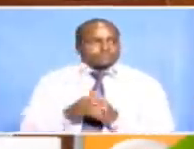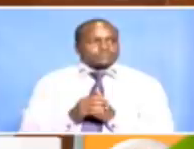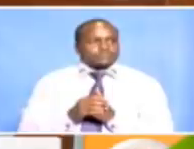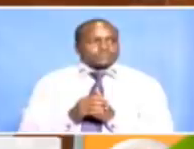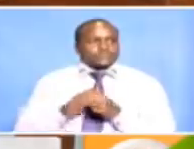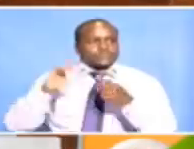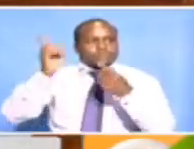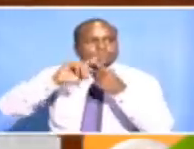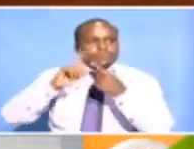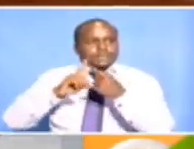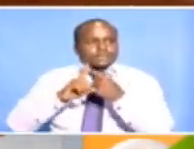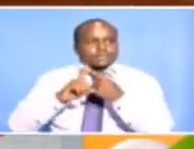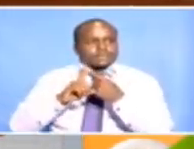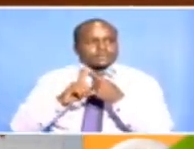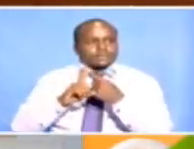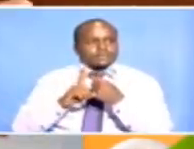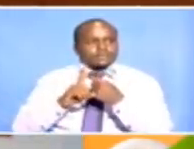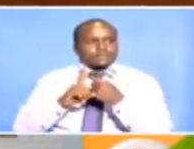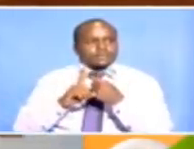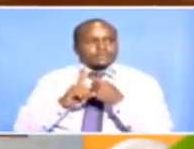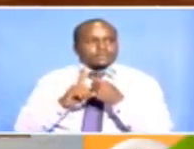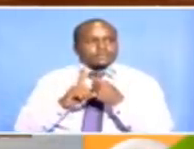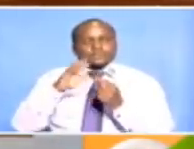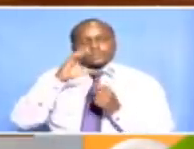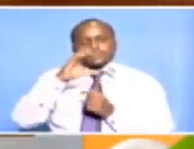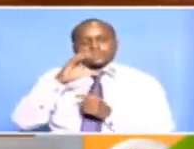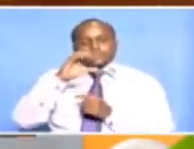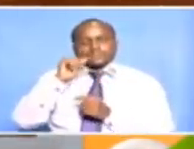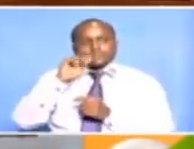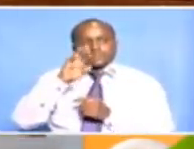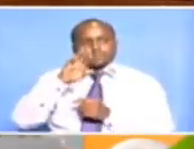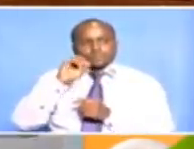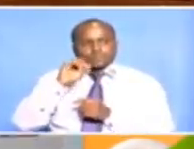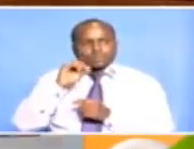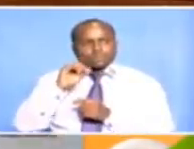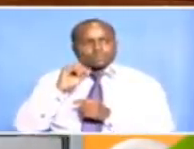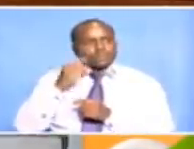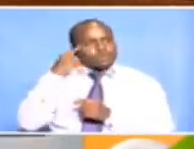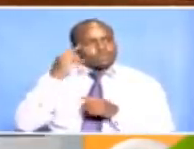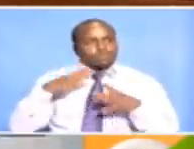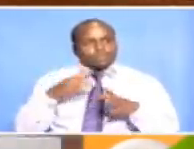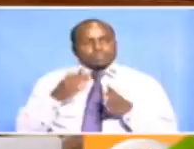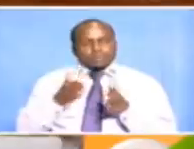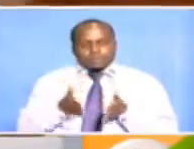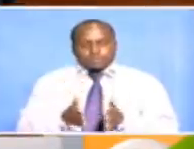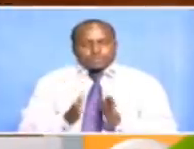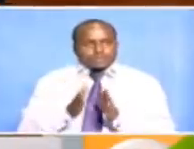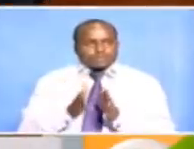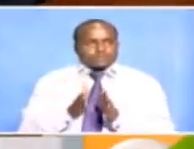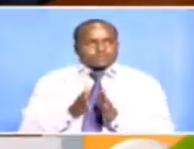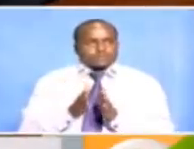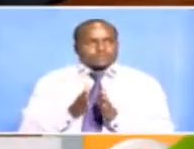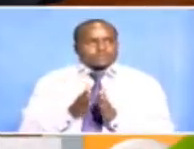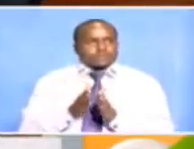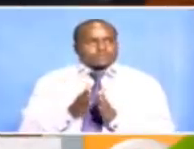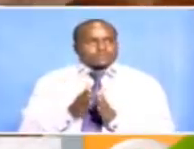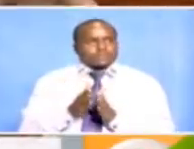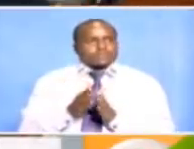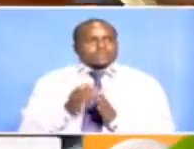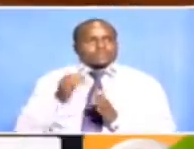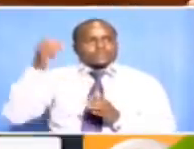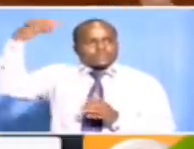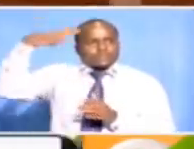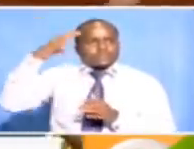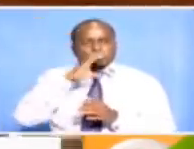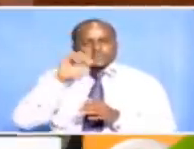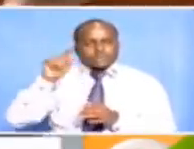lights, flowers, do cabro, yeah, slabs for people kupita, kununua, put security, electricity,